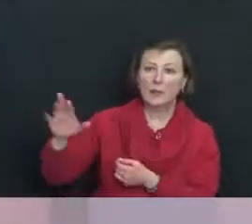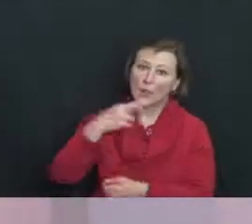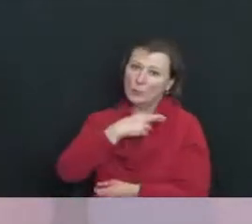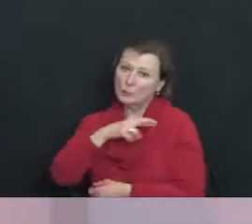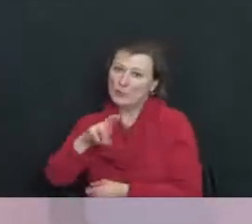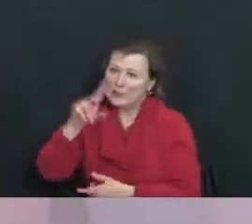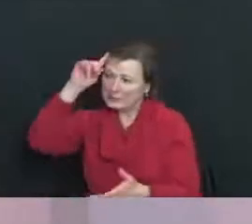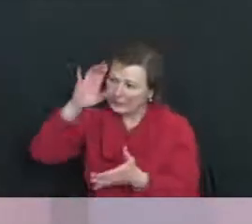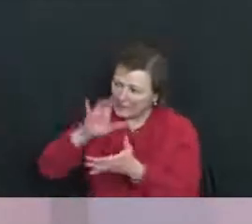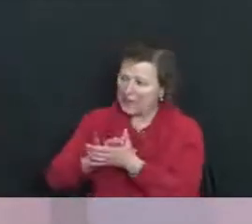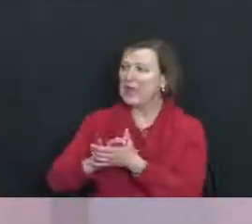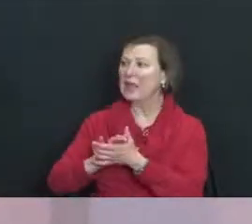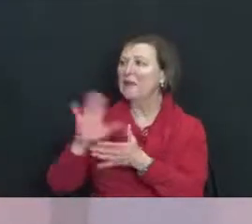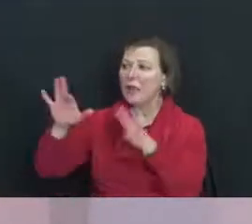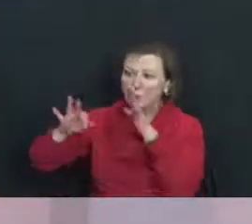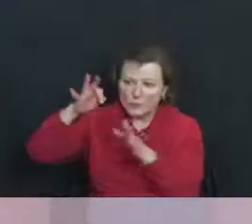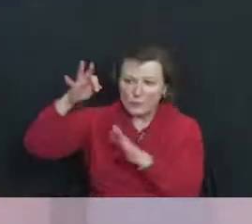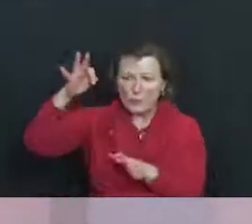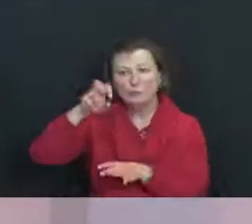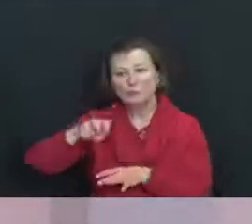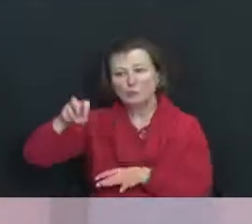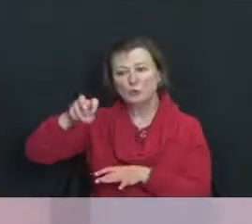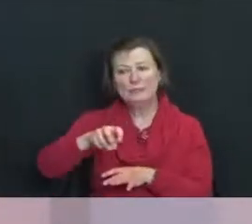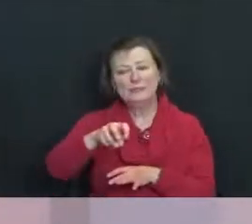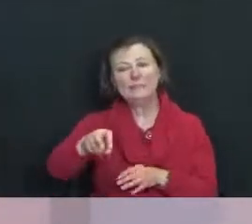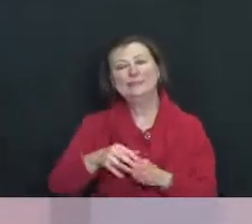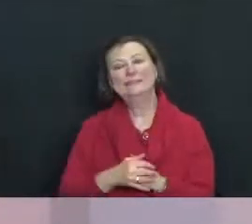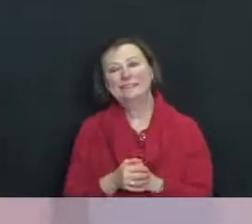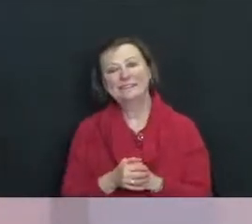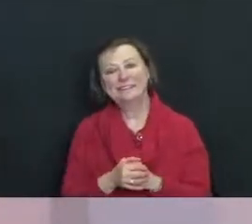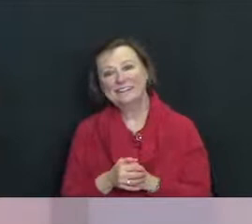religious beliefs and their spiritual journeys.